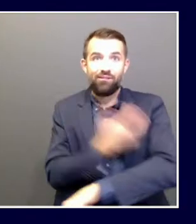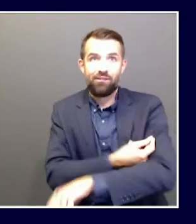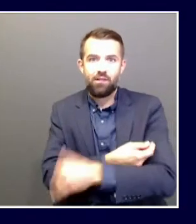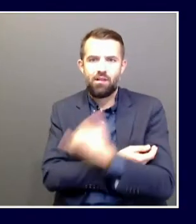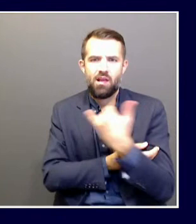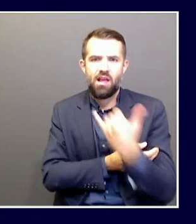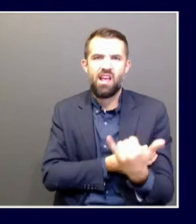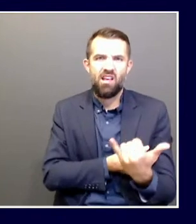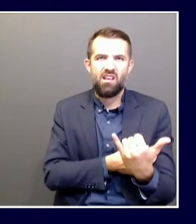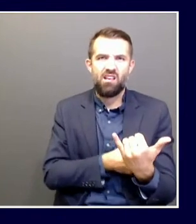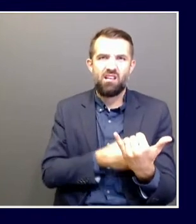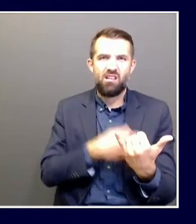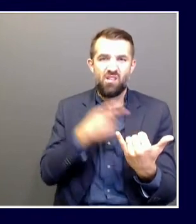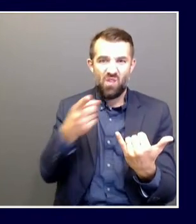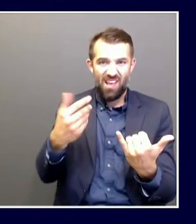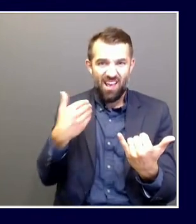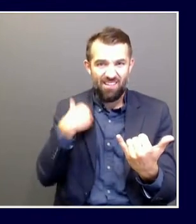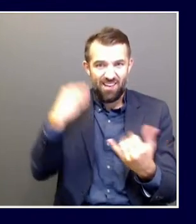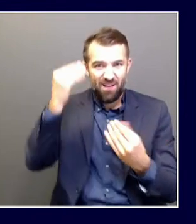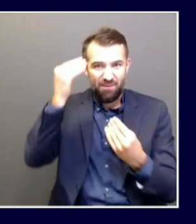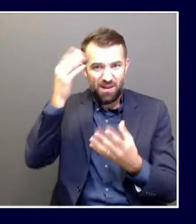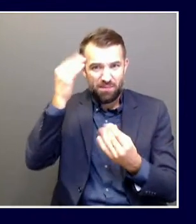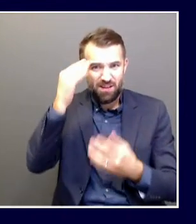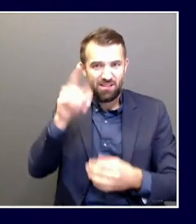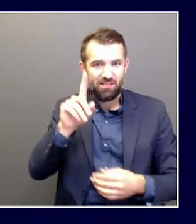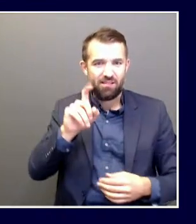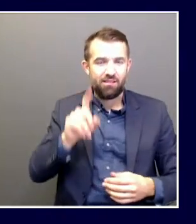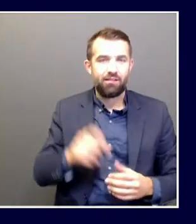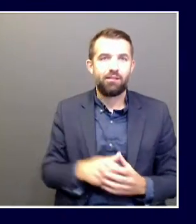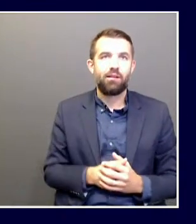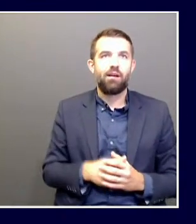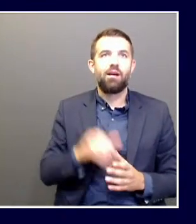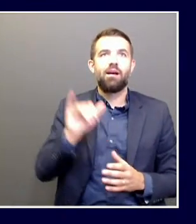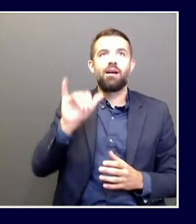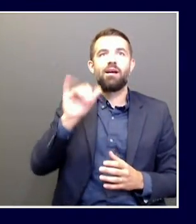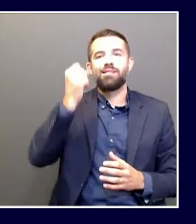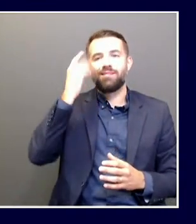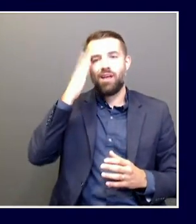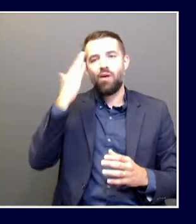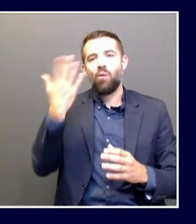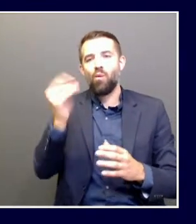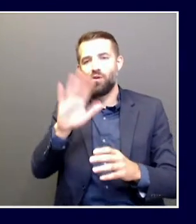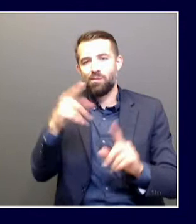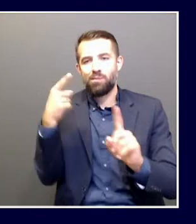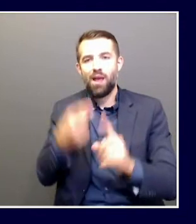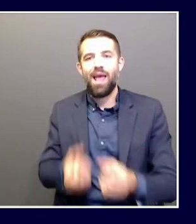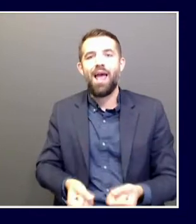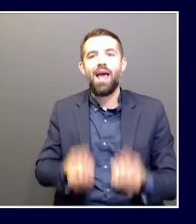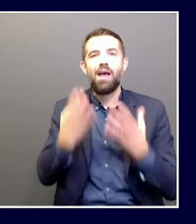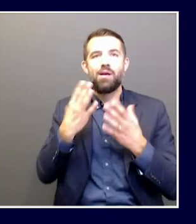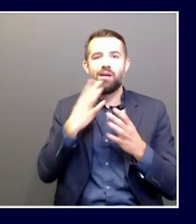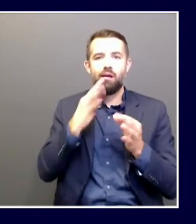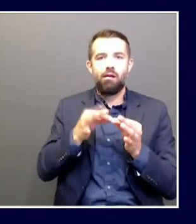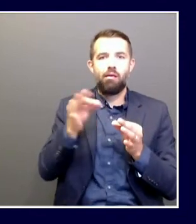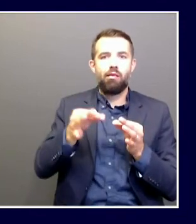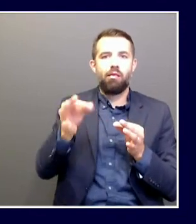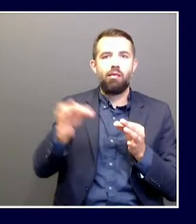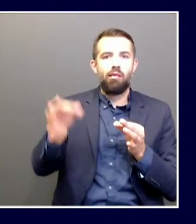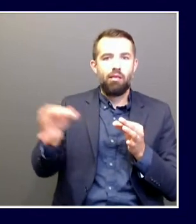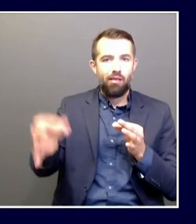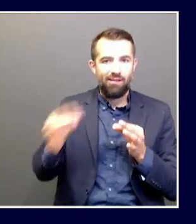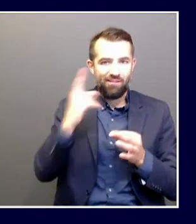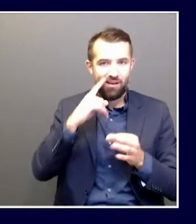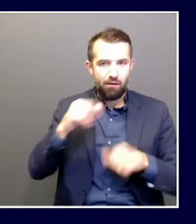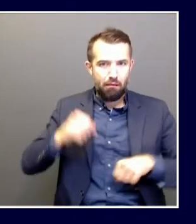they saying is the reason? I get what you're saying. I don't have a number, Commissioner. If you have a way in your head